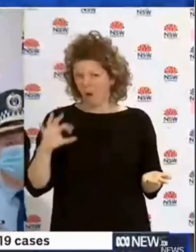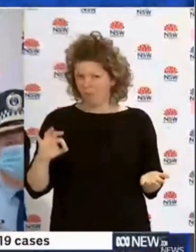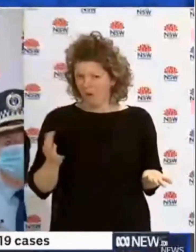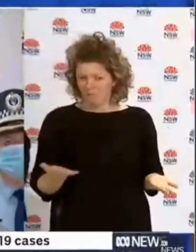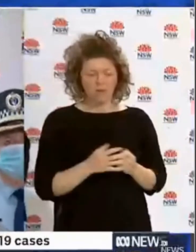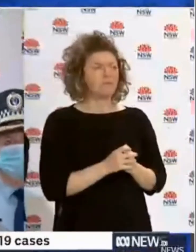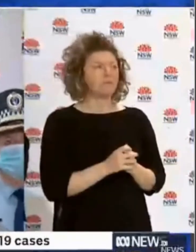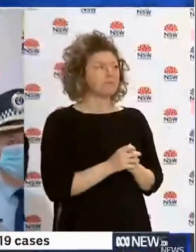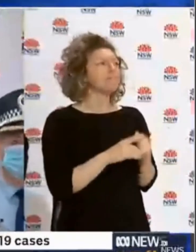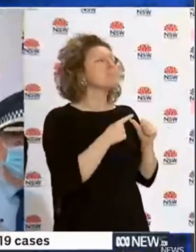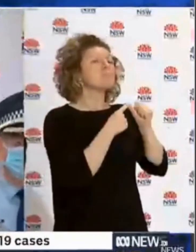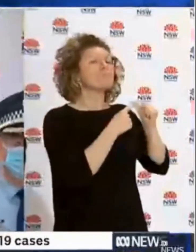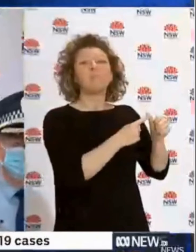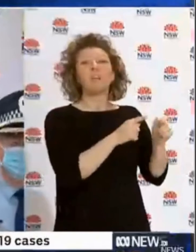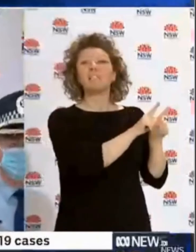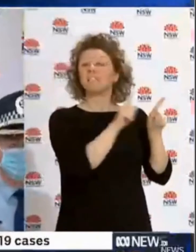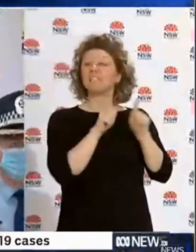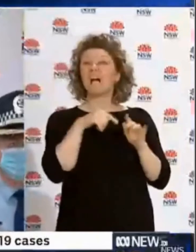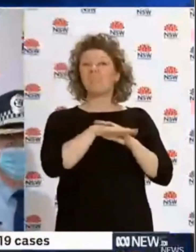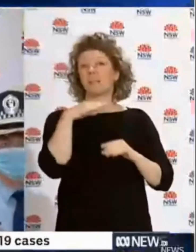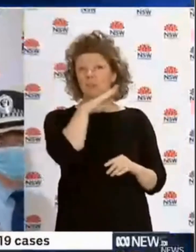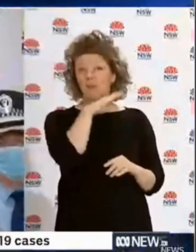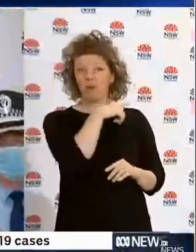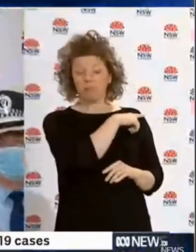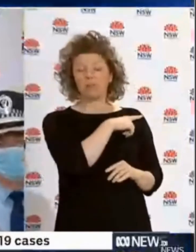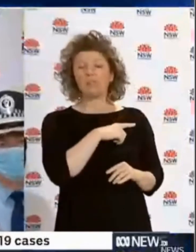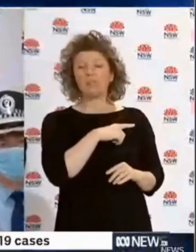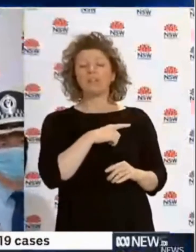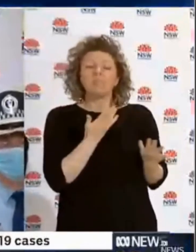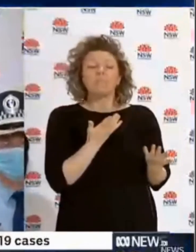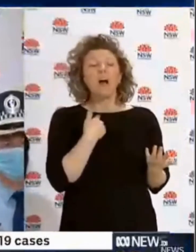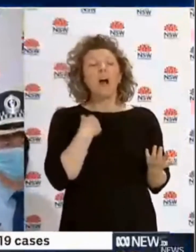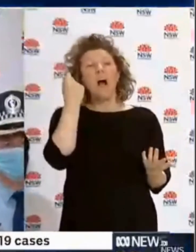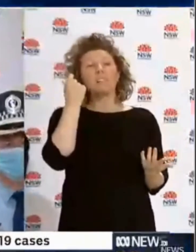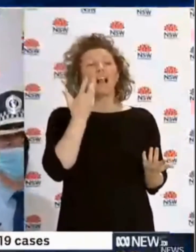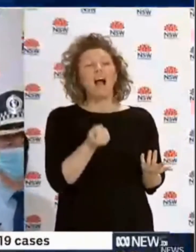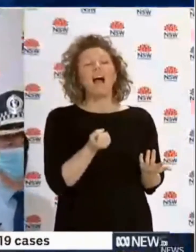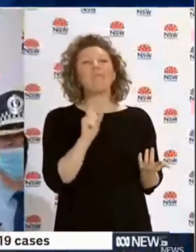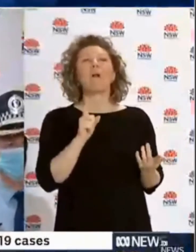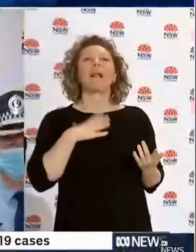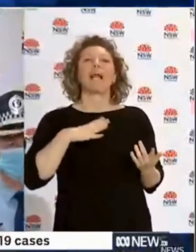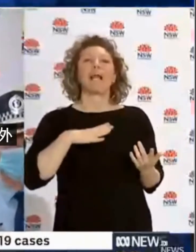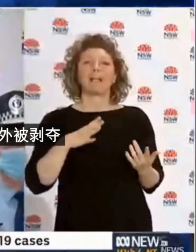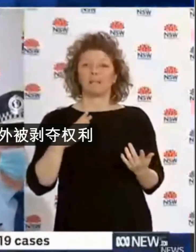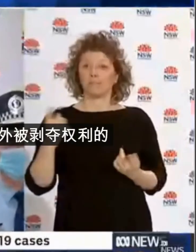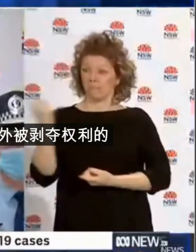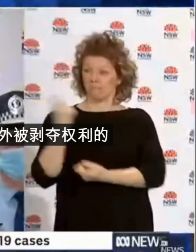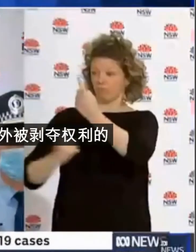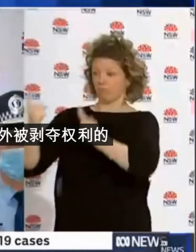lot of the community are, they really do need us to come to them. They need health to come to them. They come from